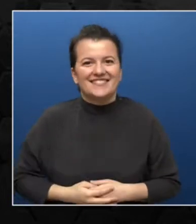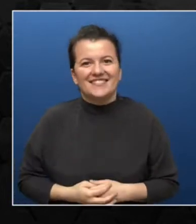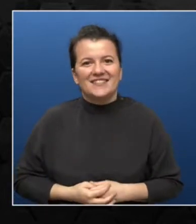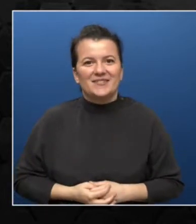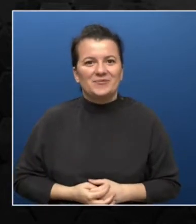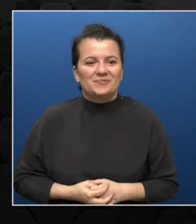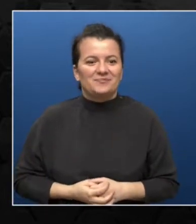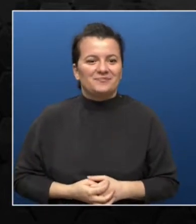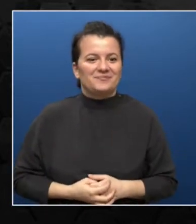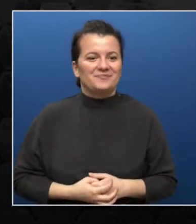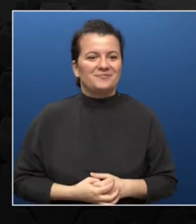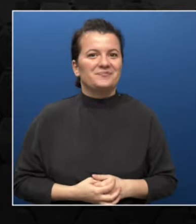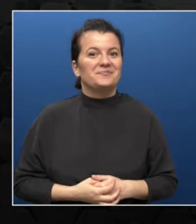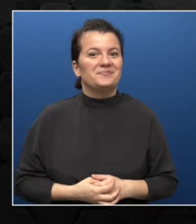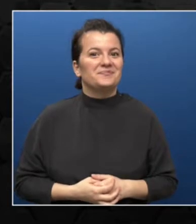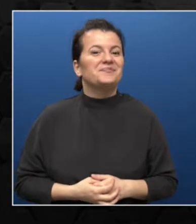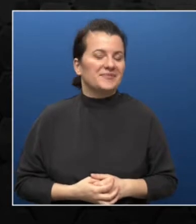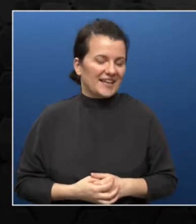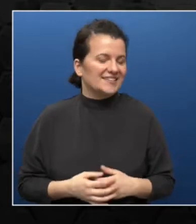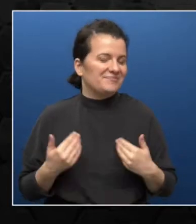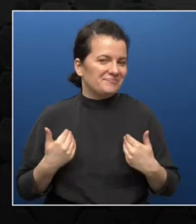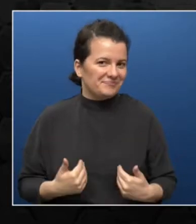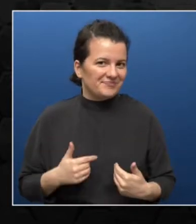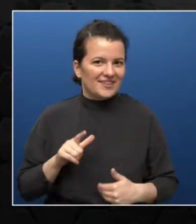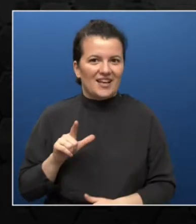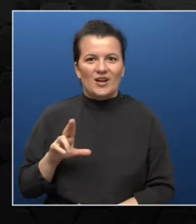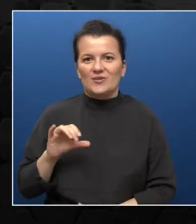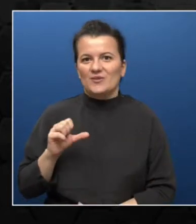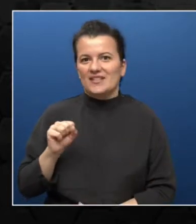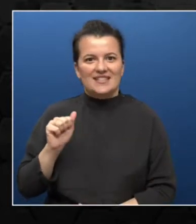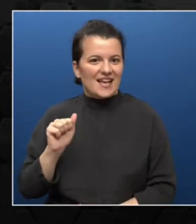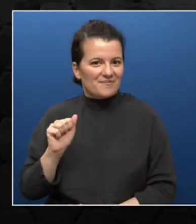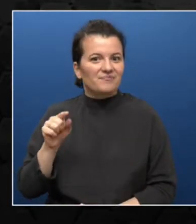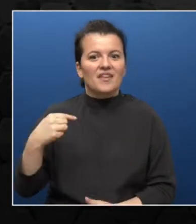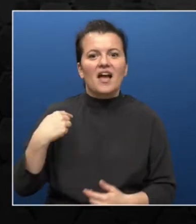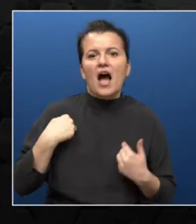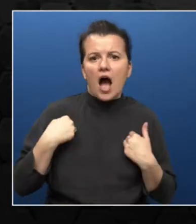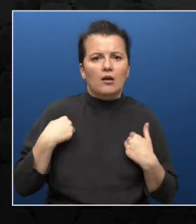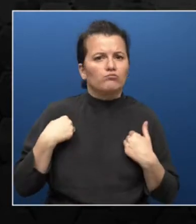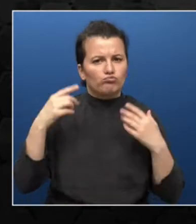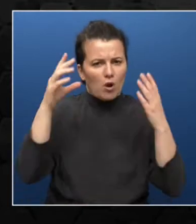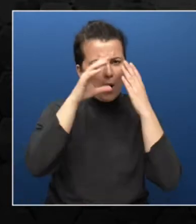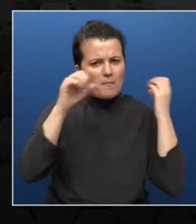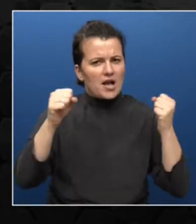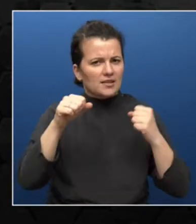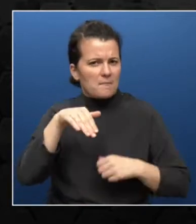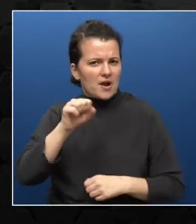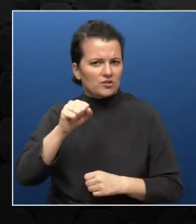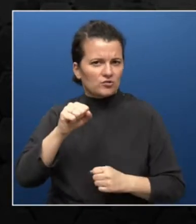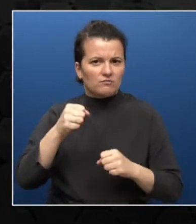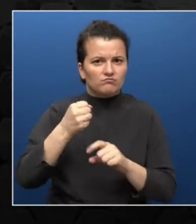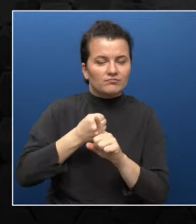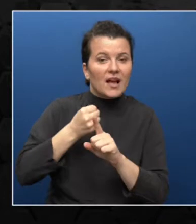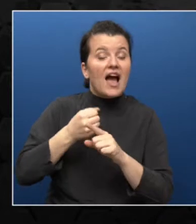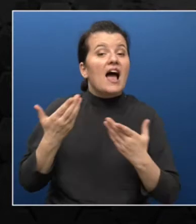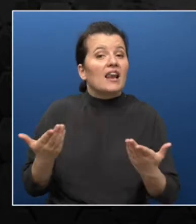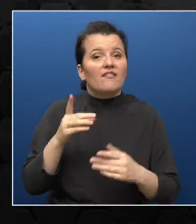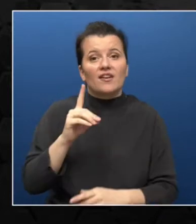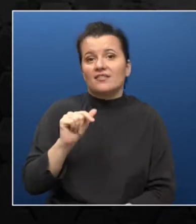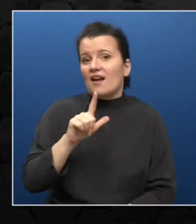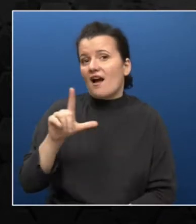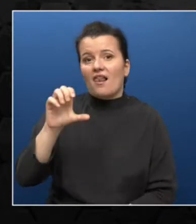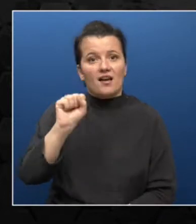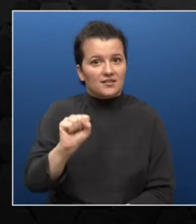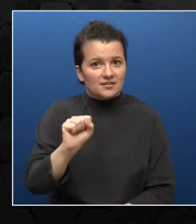I am Luisa. I'm a student ambassador of Microsoft. Currently, I'm living in Dallas, Texas, and I am doing my